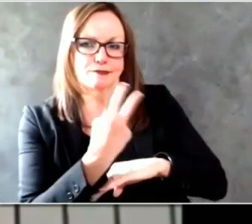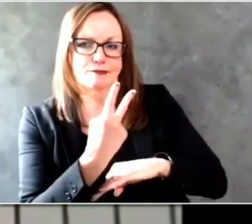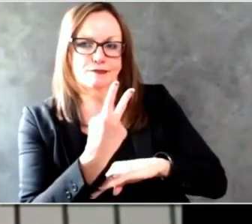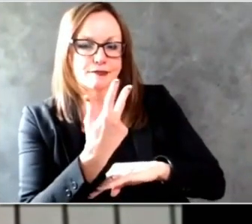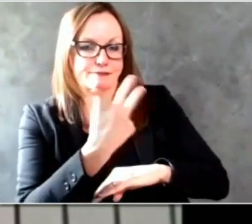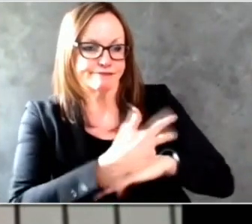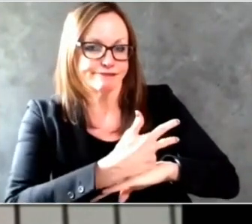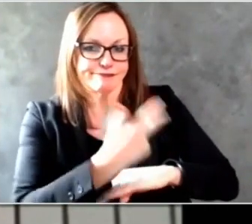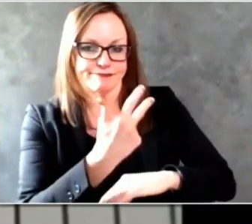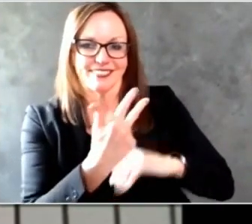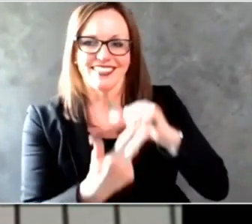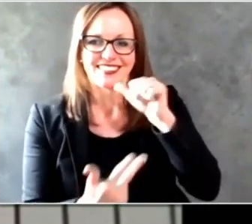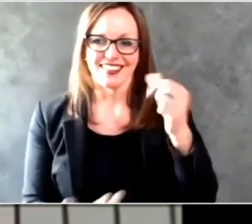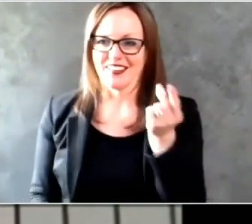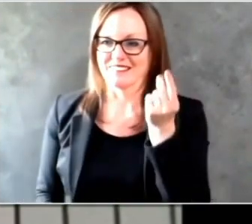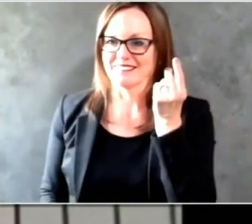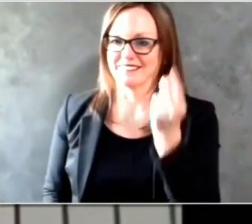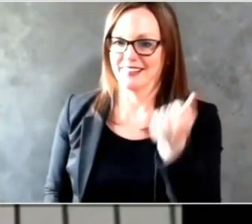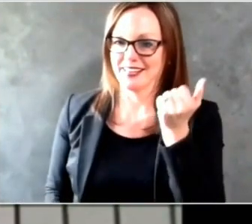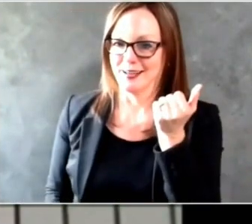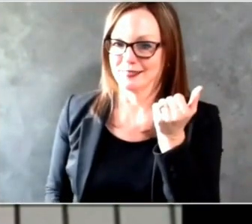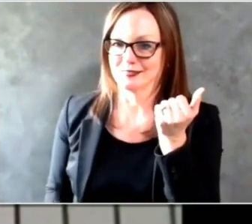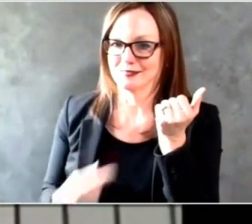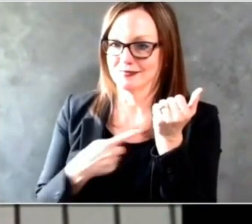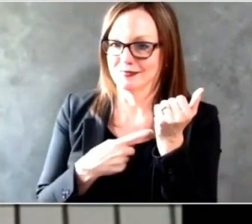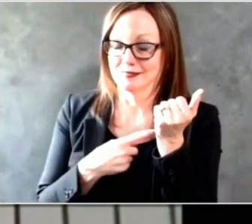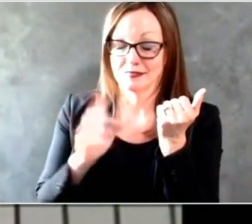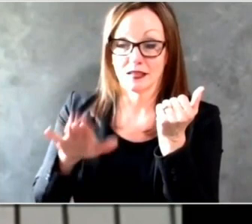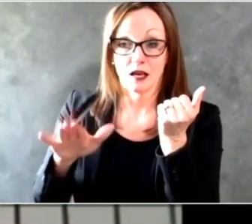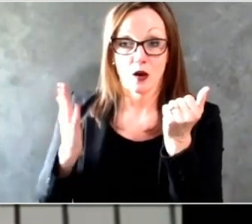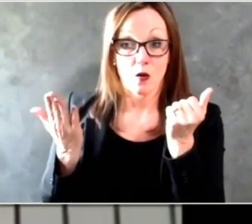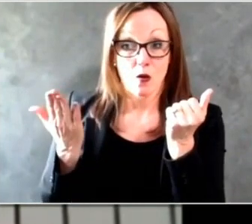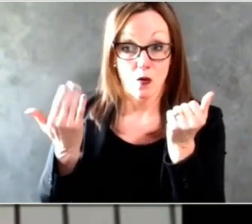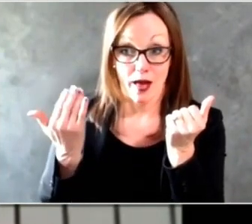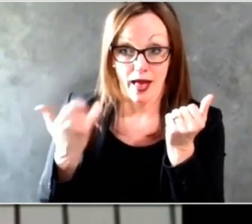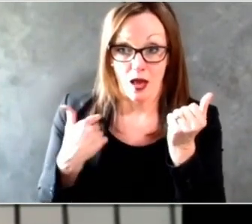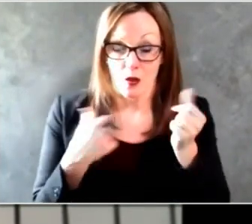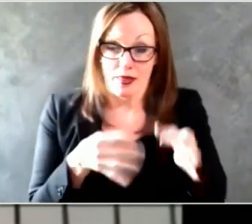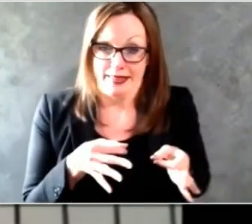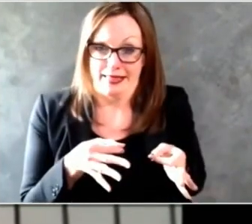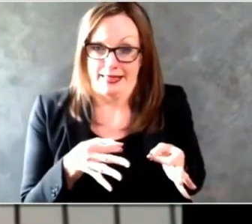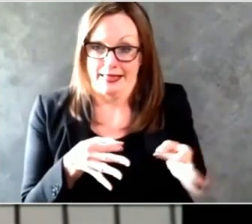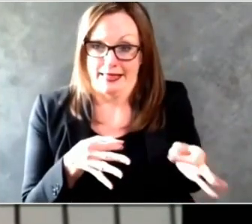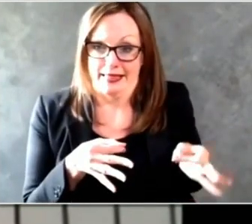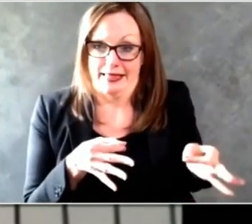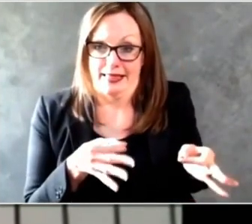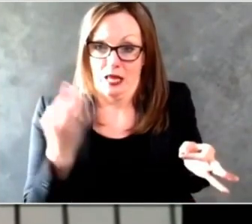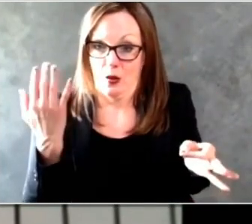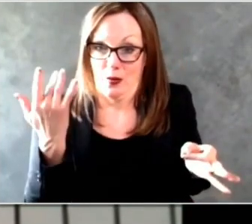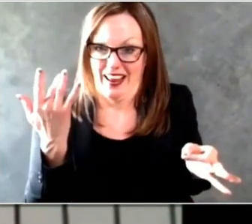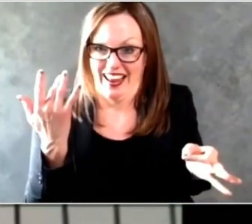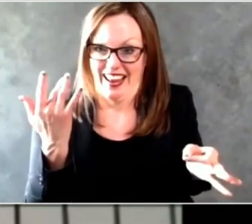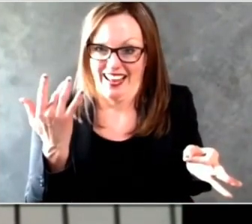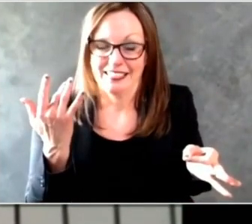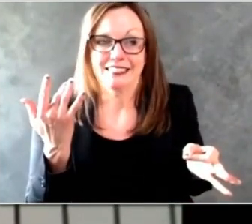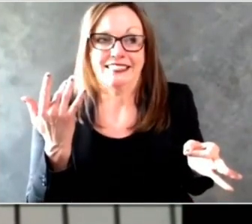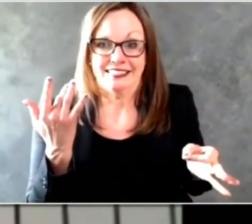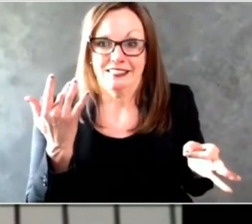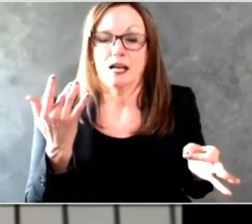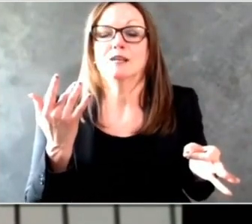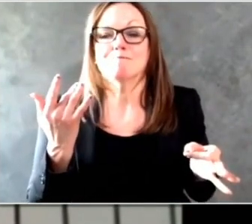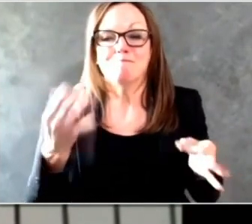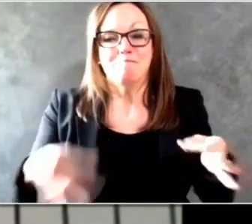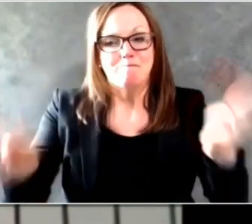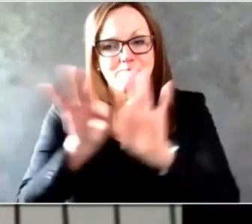so, you know, there are definitely, you know, backlogs of data, but there are